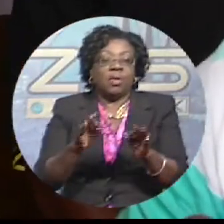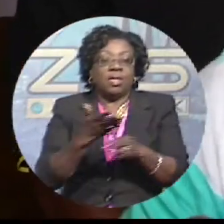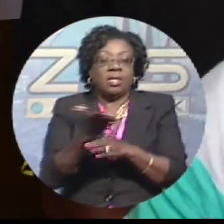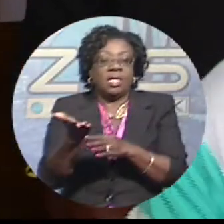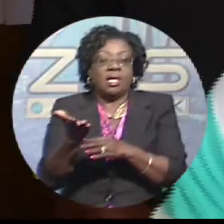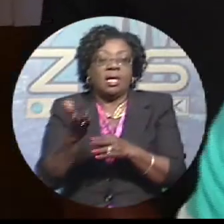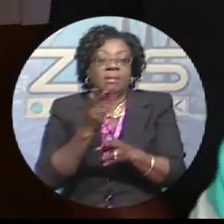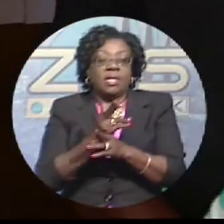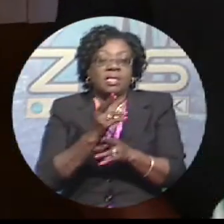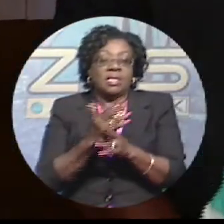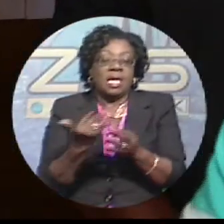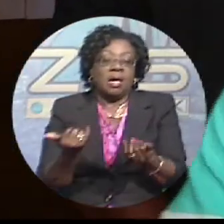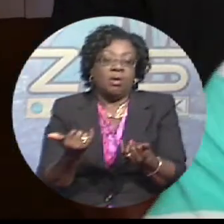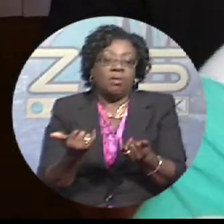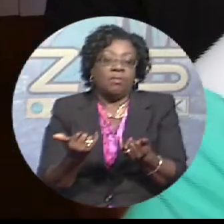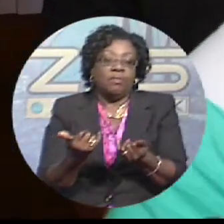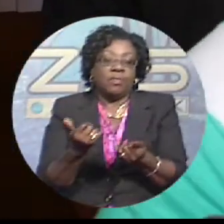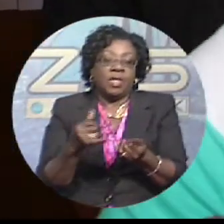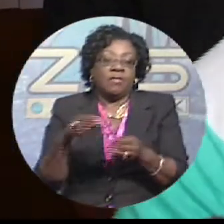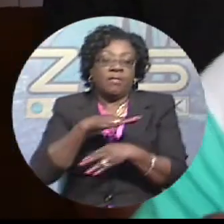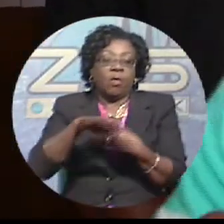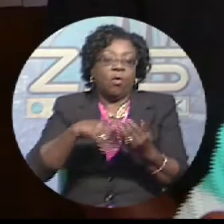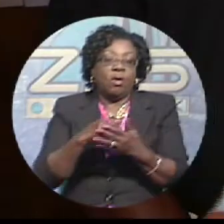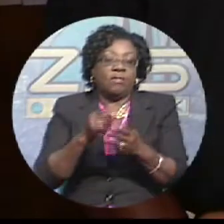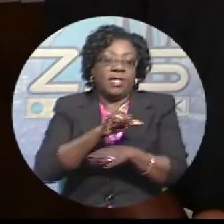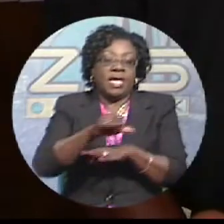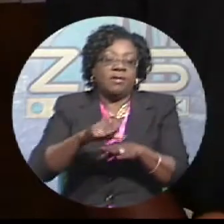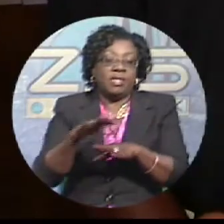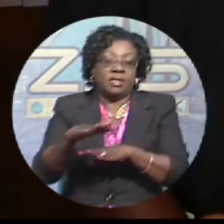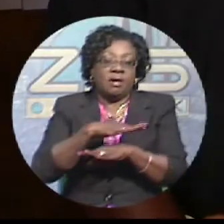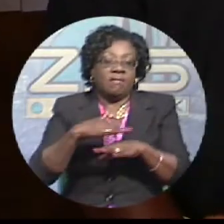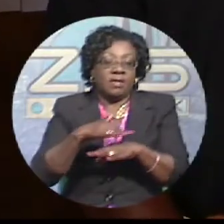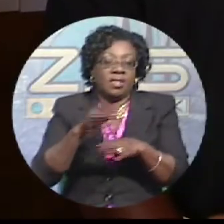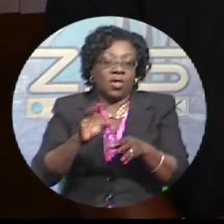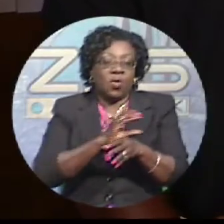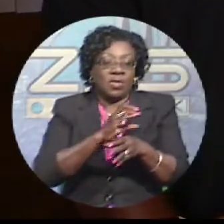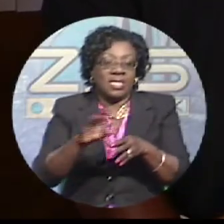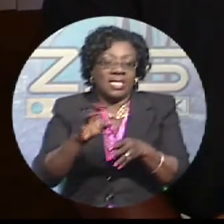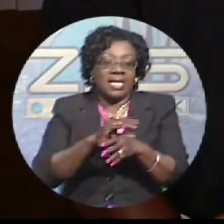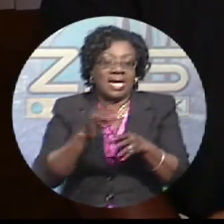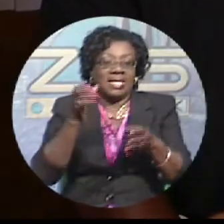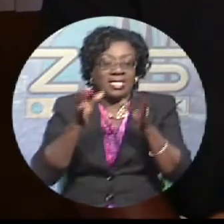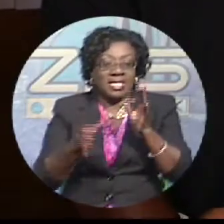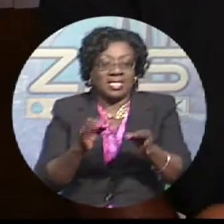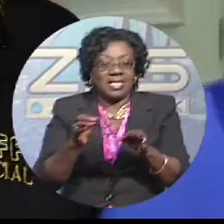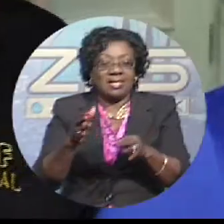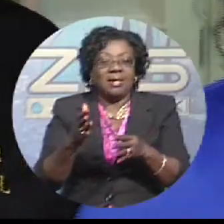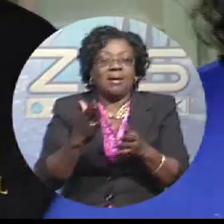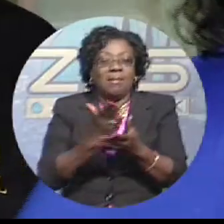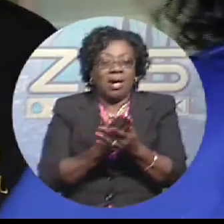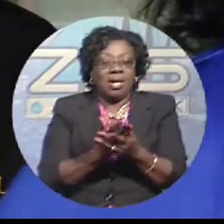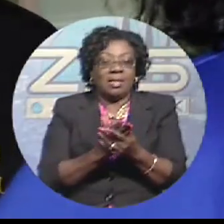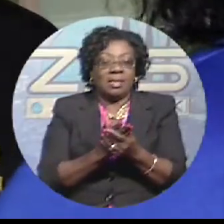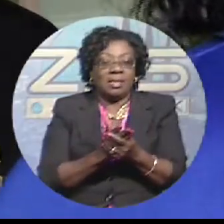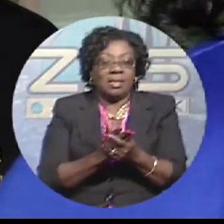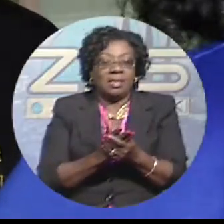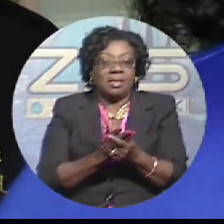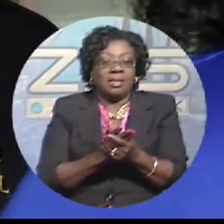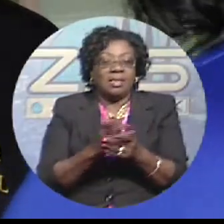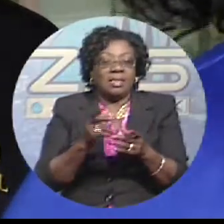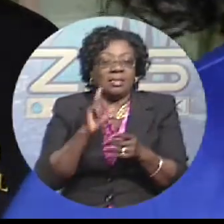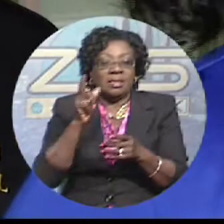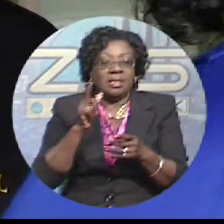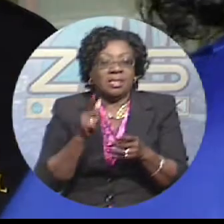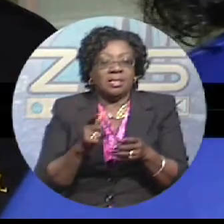now if you have all aspects of it, now you have the athletic aspect, you have the coaching aspect, now you have the judging aspect. That's the total package. We're just learning like the